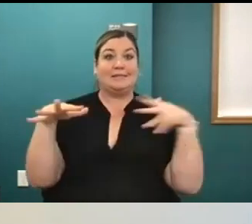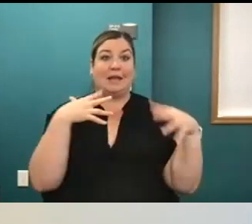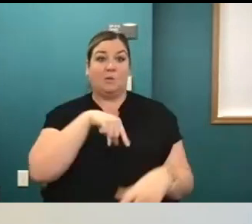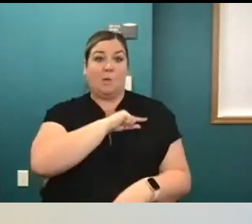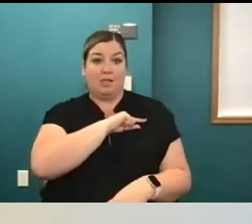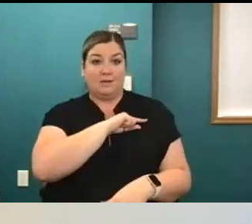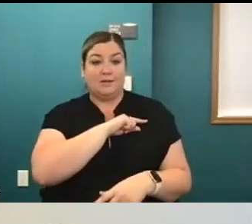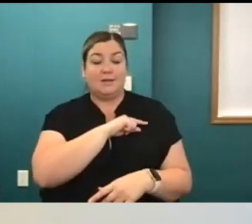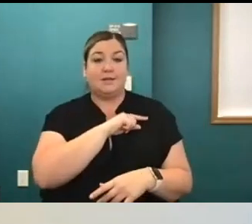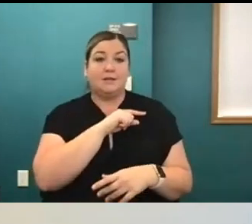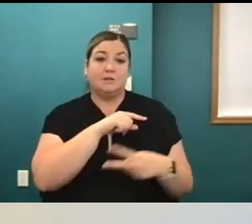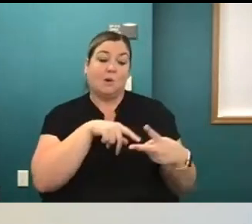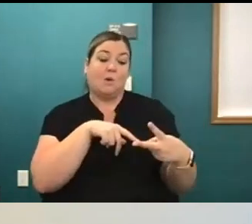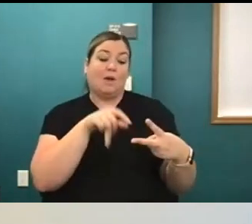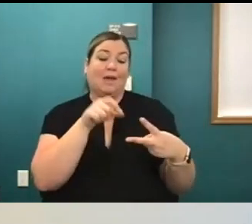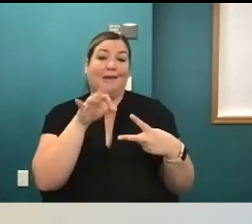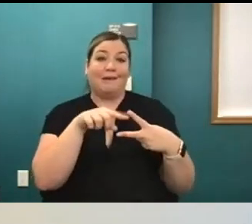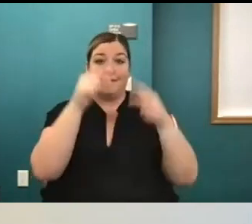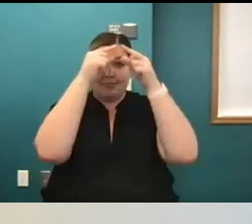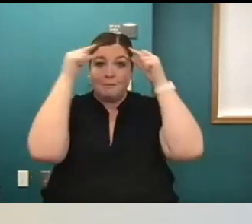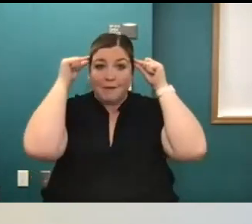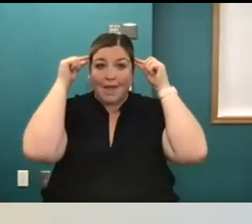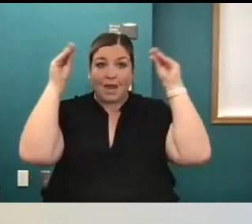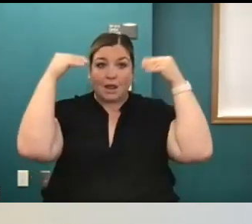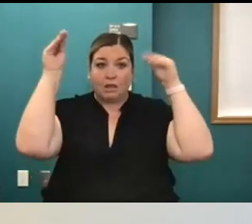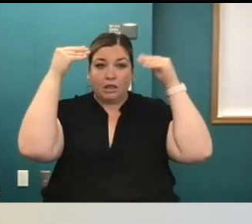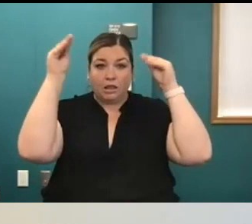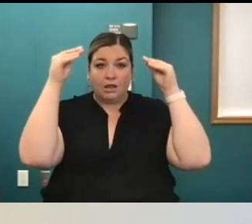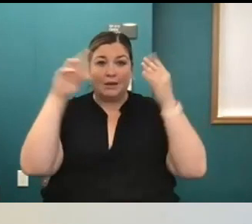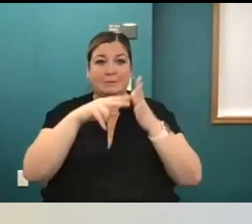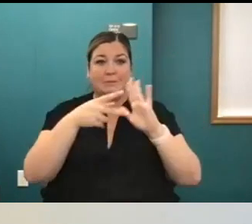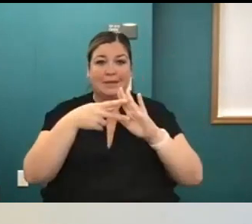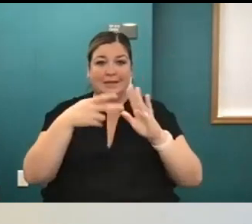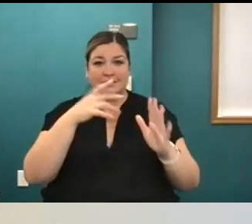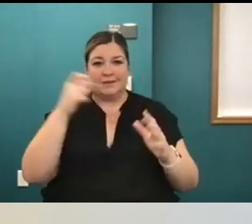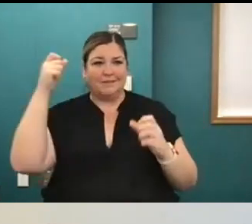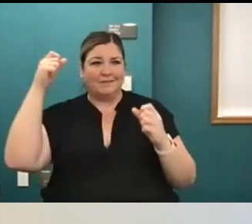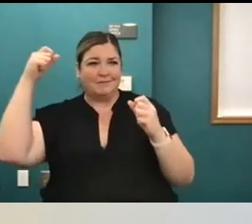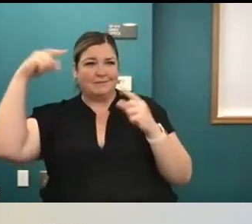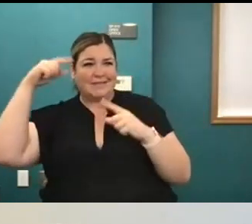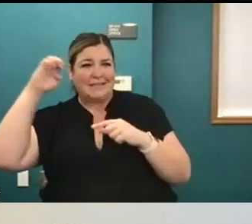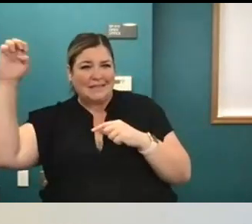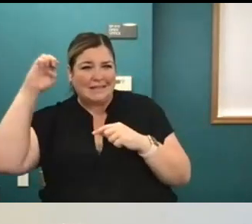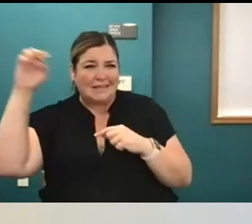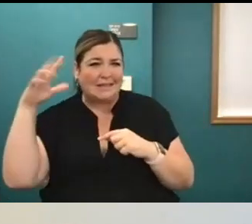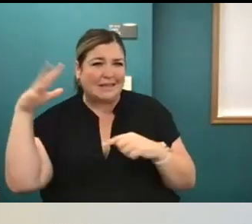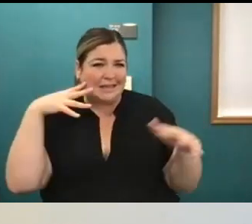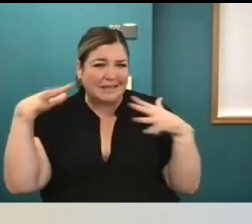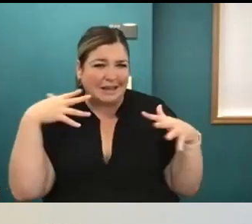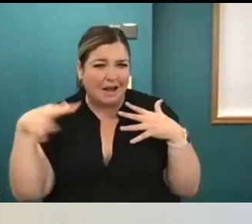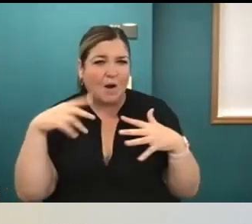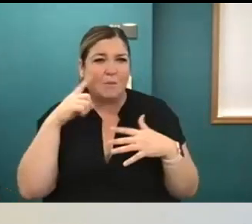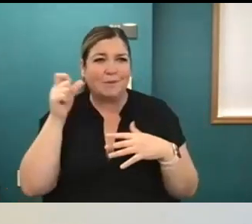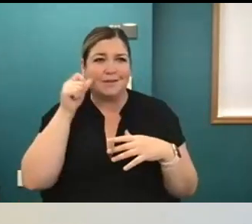If 2 things, number 1, if that band is too loose, you have a higher propensity for feedback or that whistly sound that you'll get from the